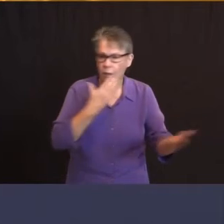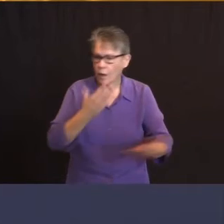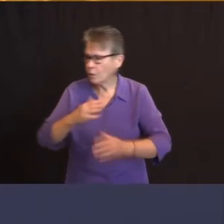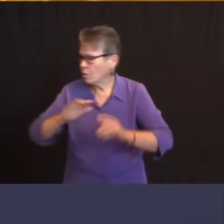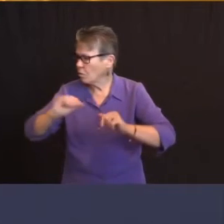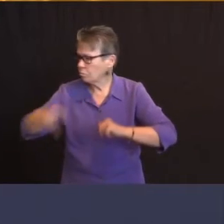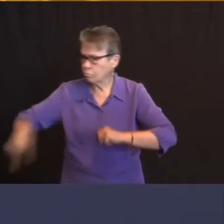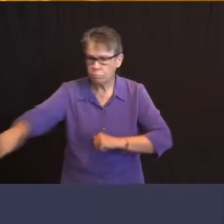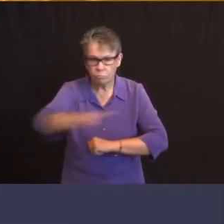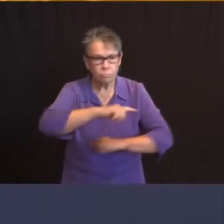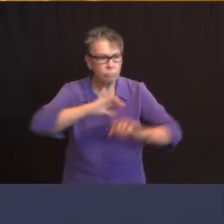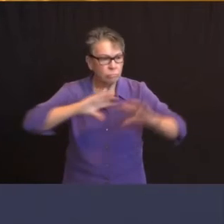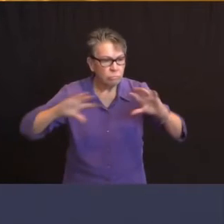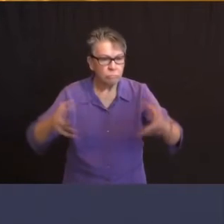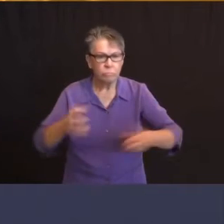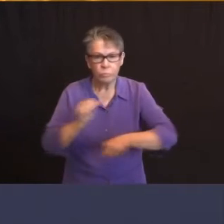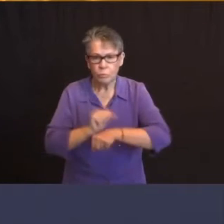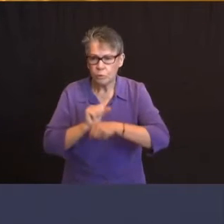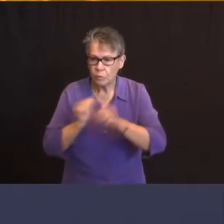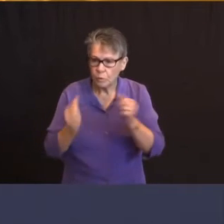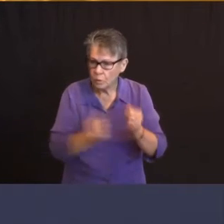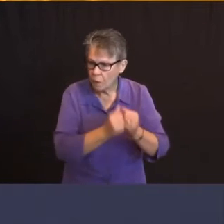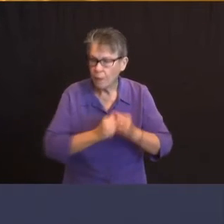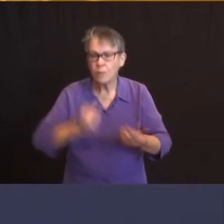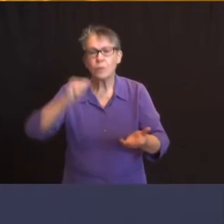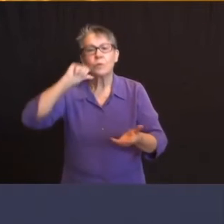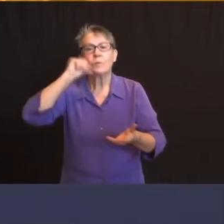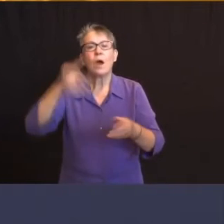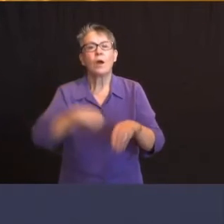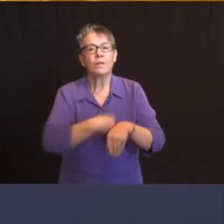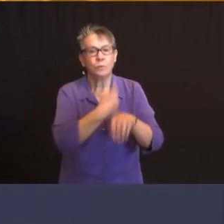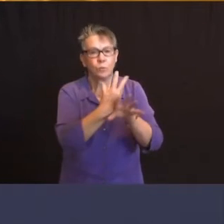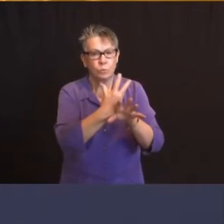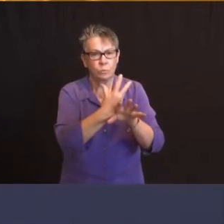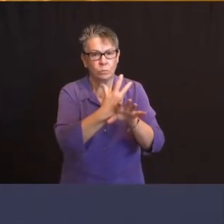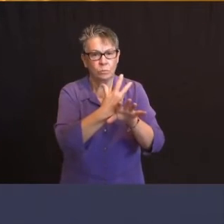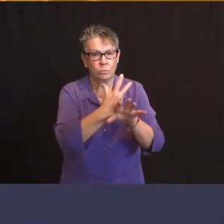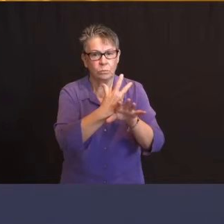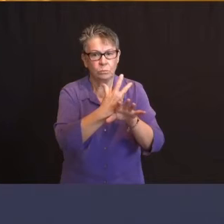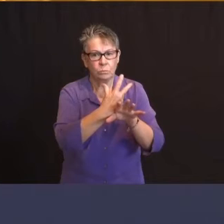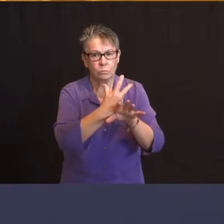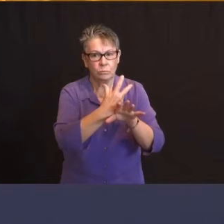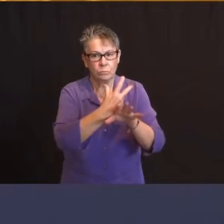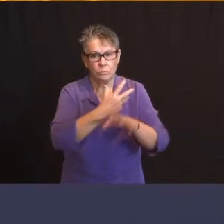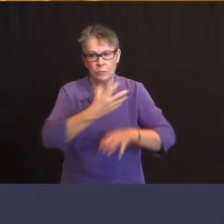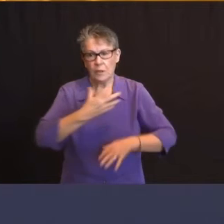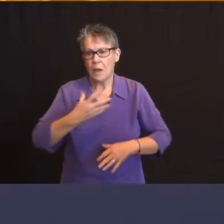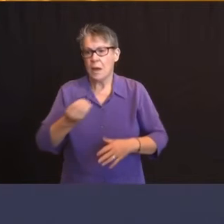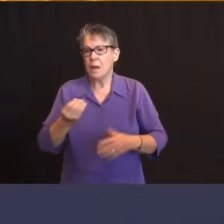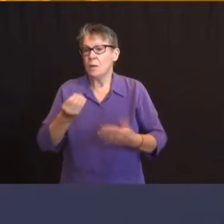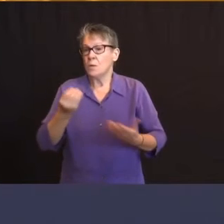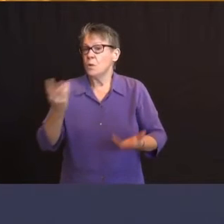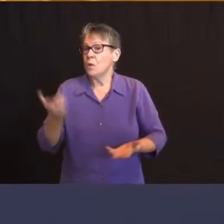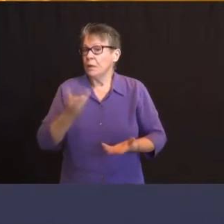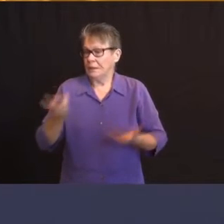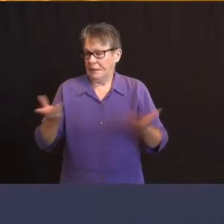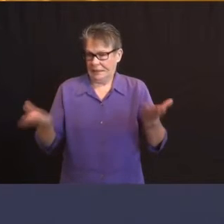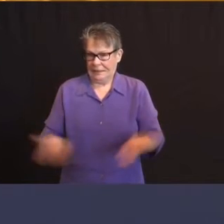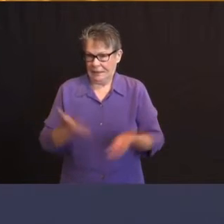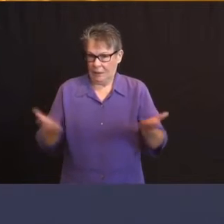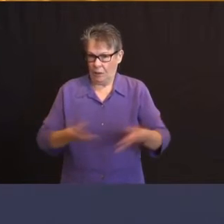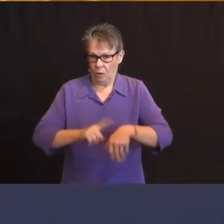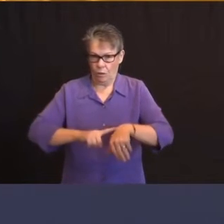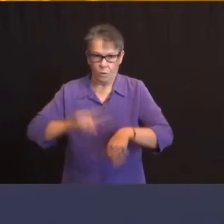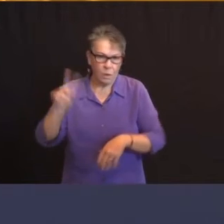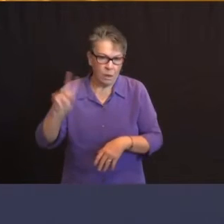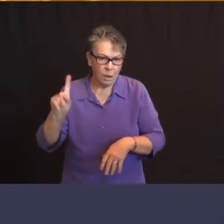Again, we'll be virtual tomorrow. We'll be with you unless you're otherwise at 1 o'clock on Wednesday, probably virtual Thursday, and